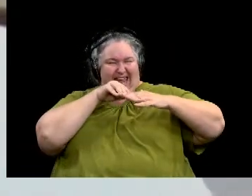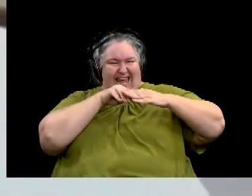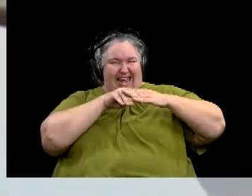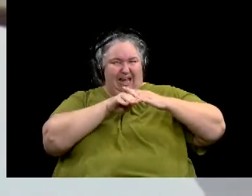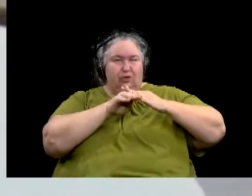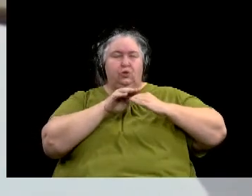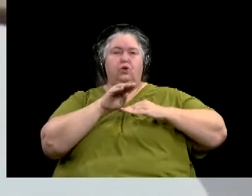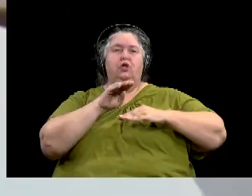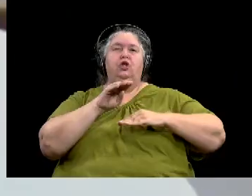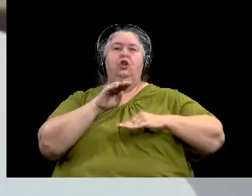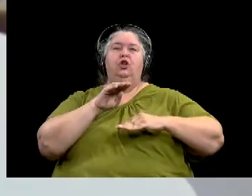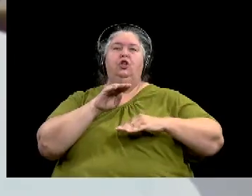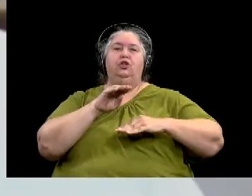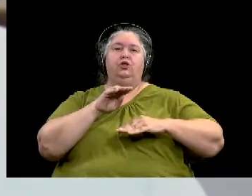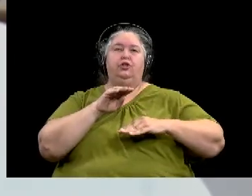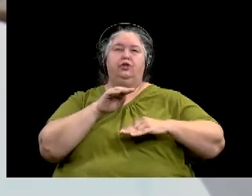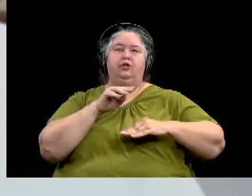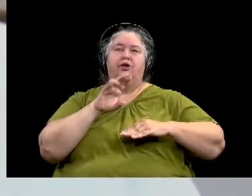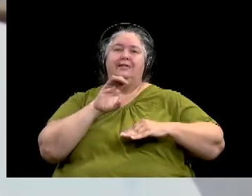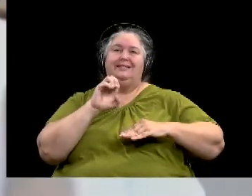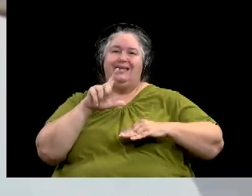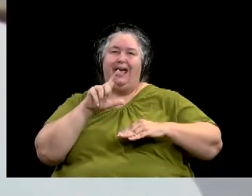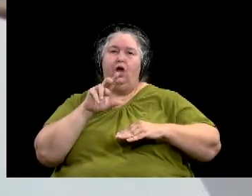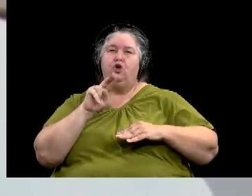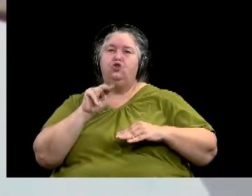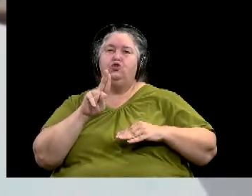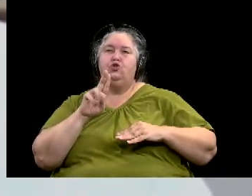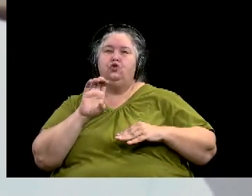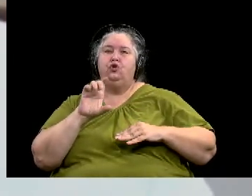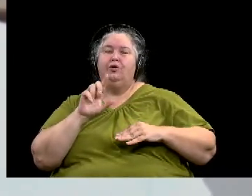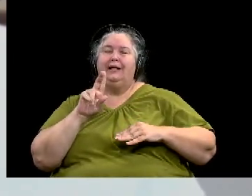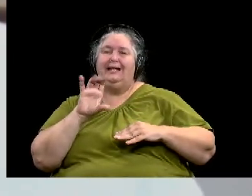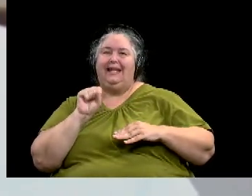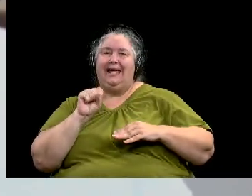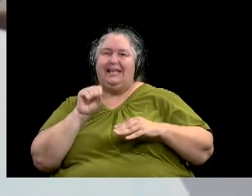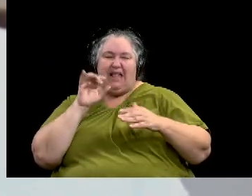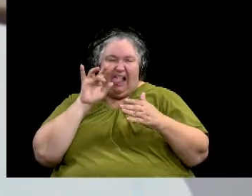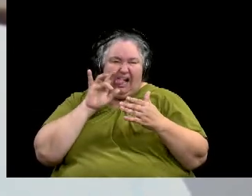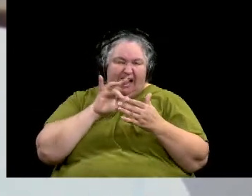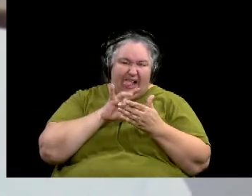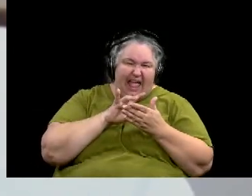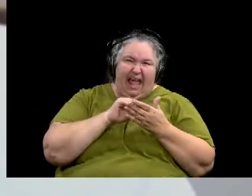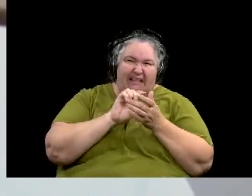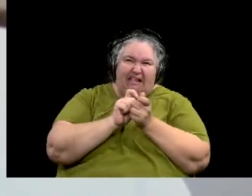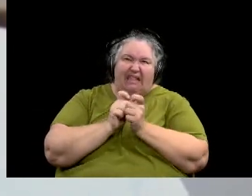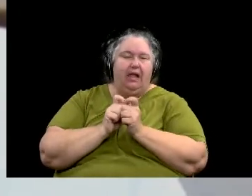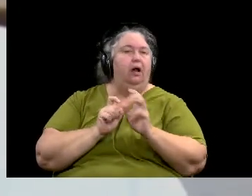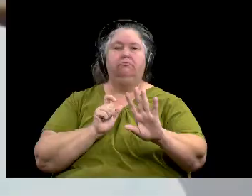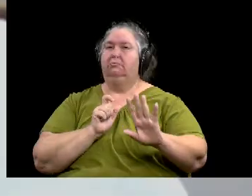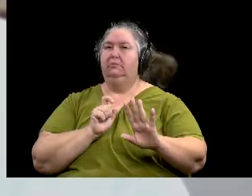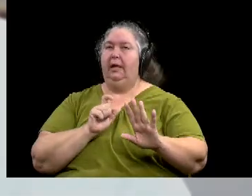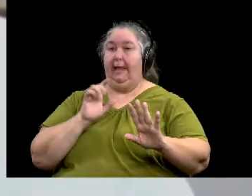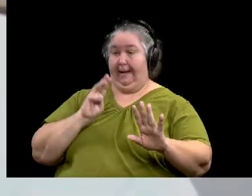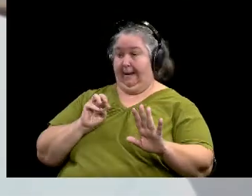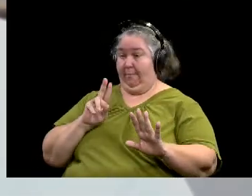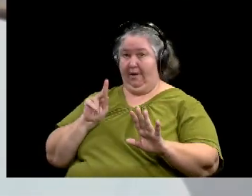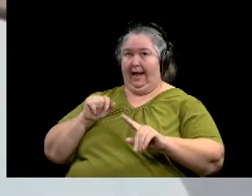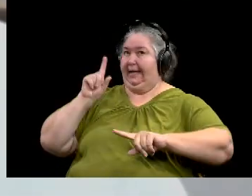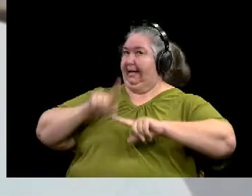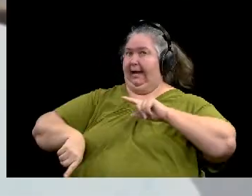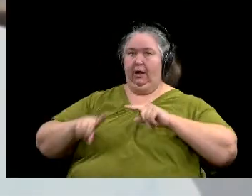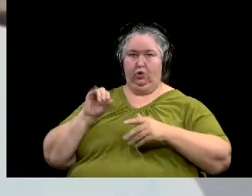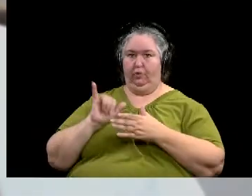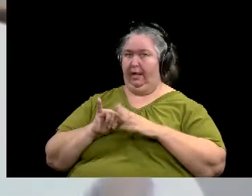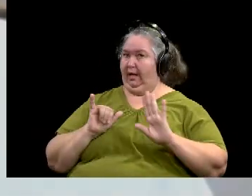material. And the idea of a vaccine carrying a little bit of genetic material might sound